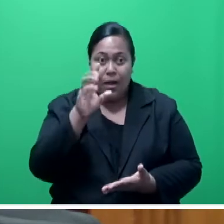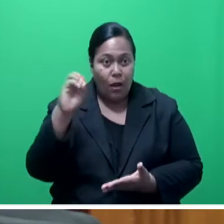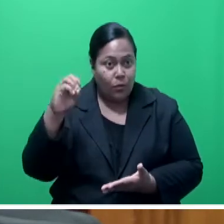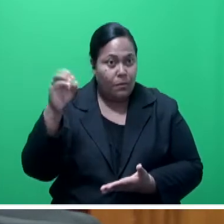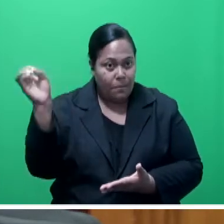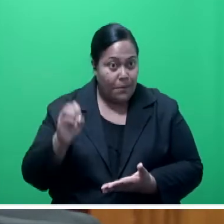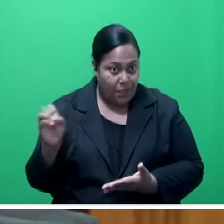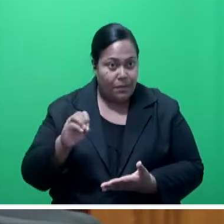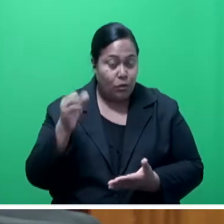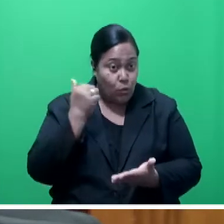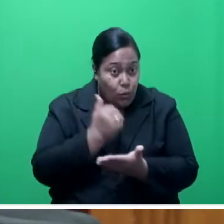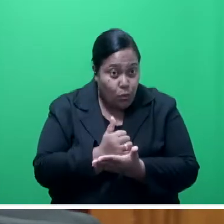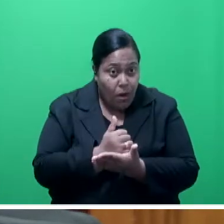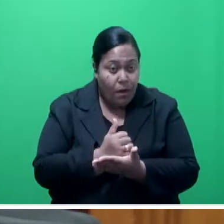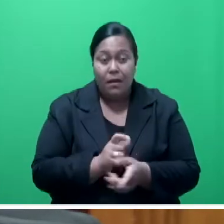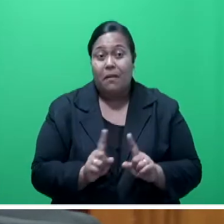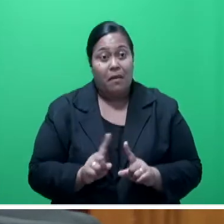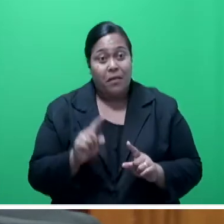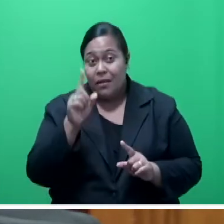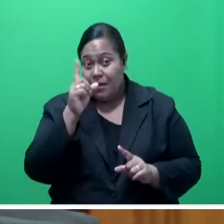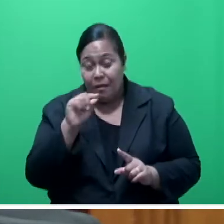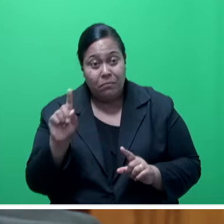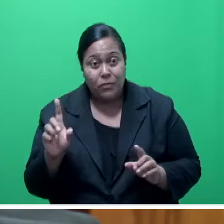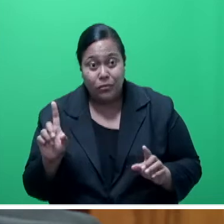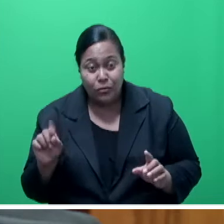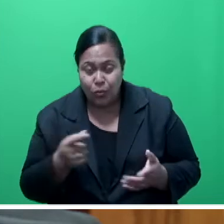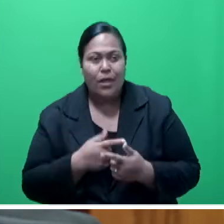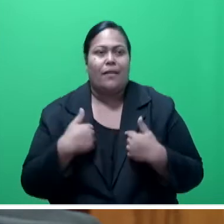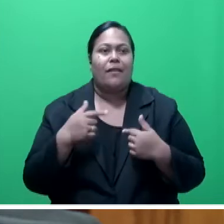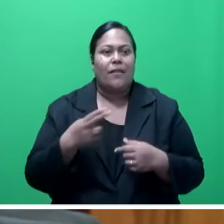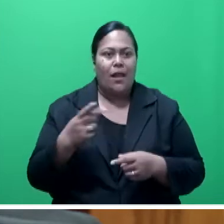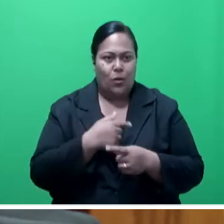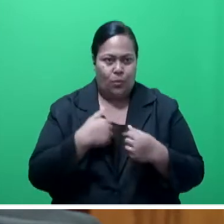we take certain measures to ensure that that particular